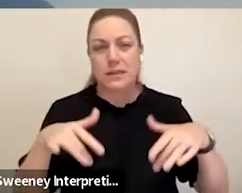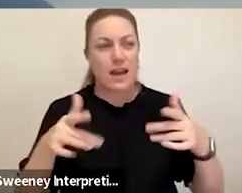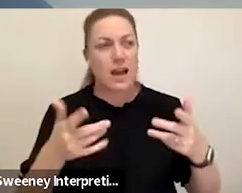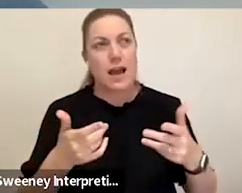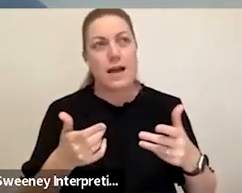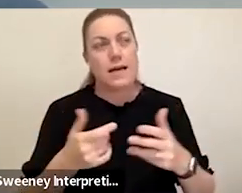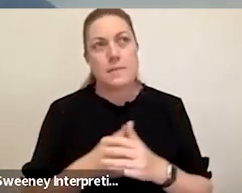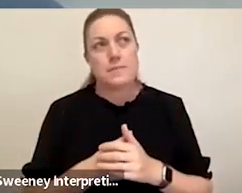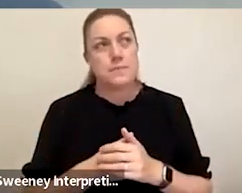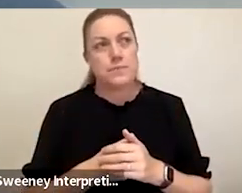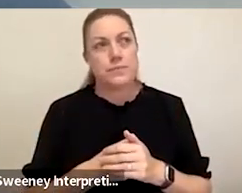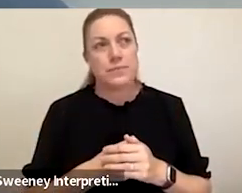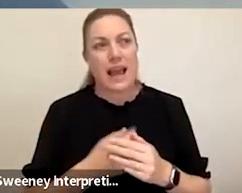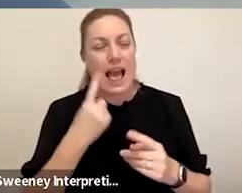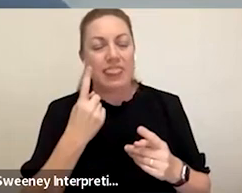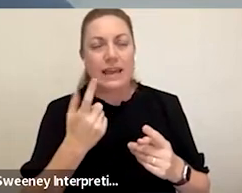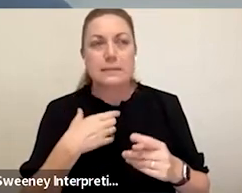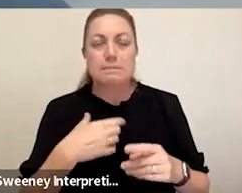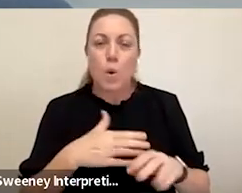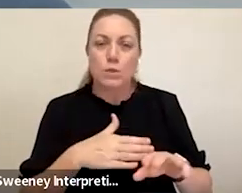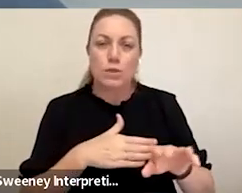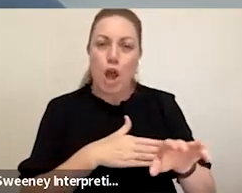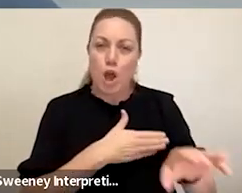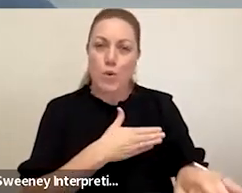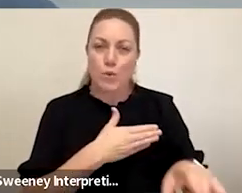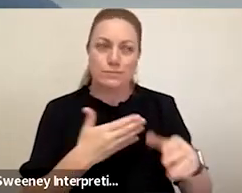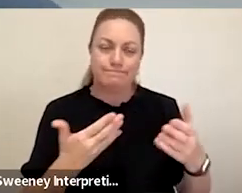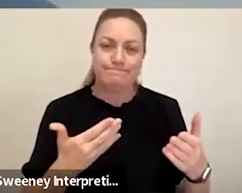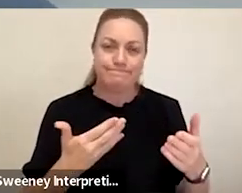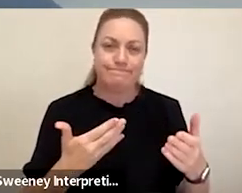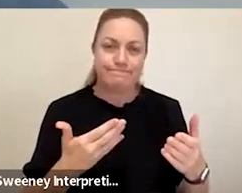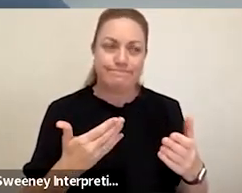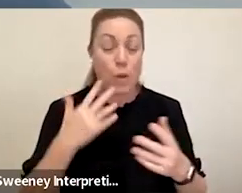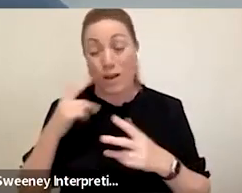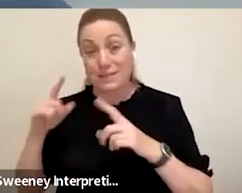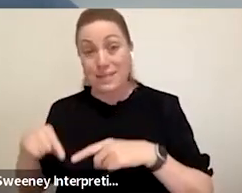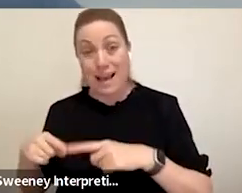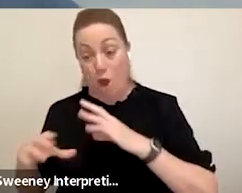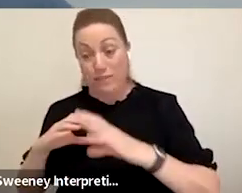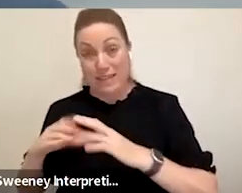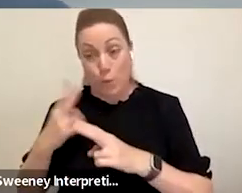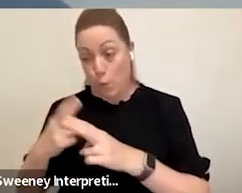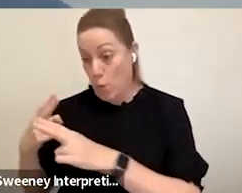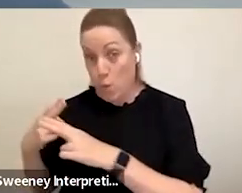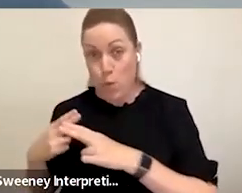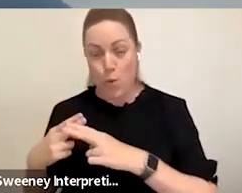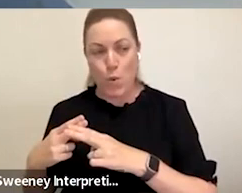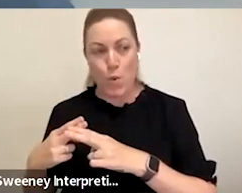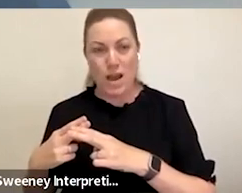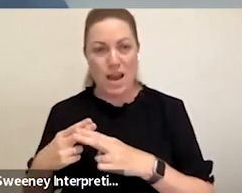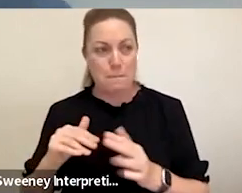that the slower phase of having the conversations than we were initially, and I'd say that's a little bit disappointing for